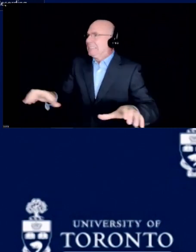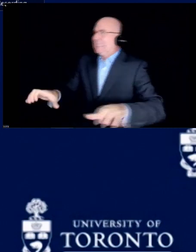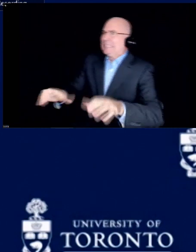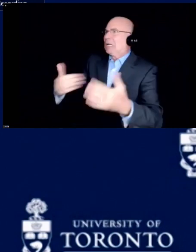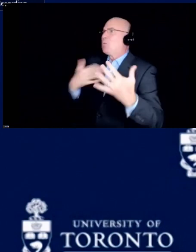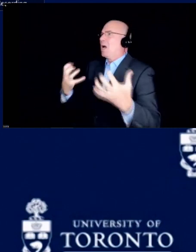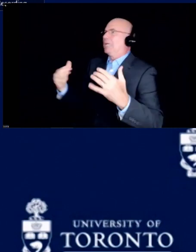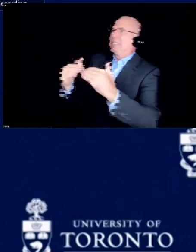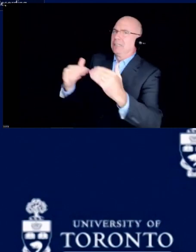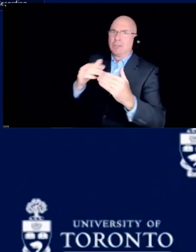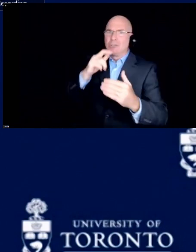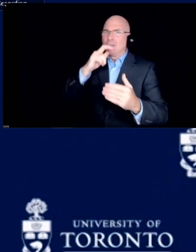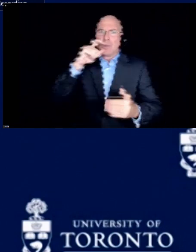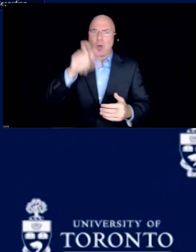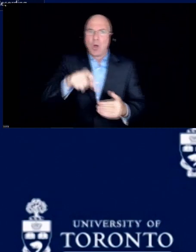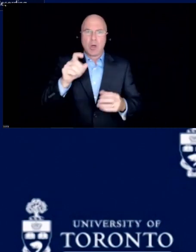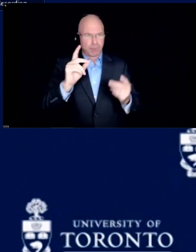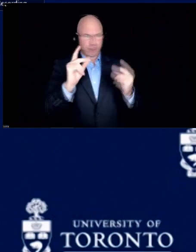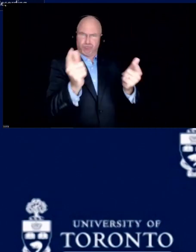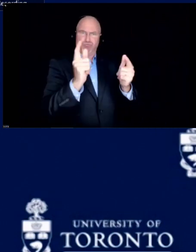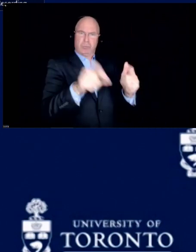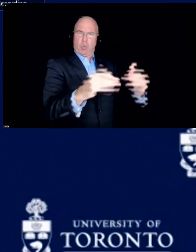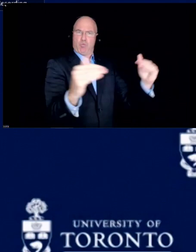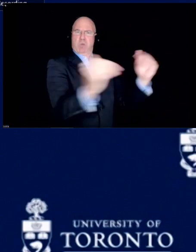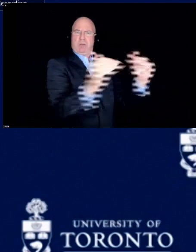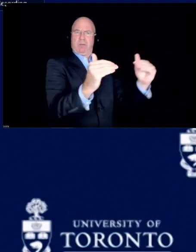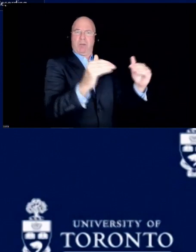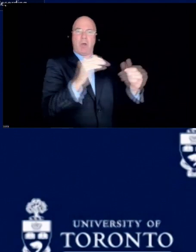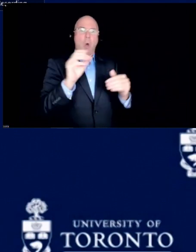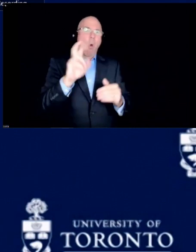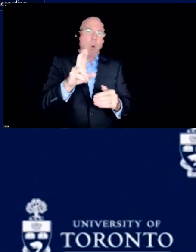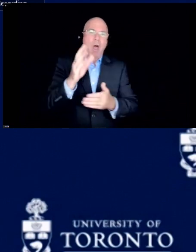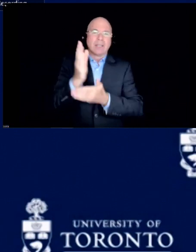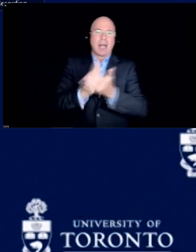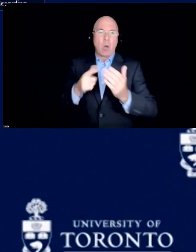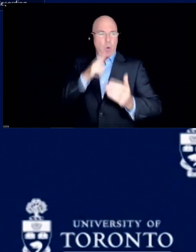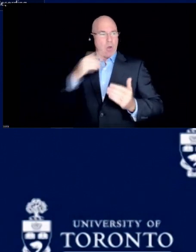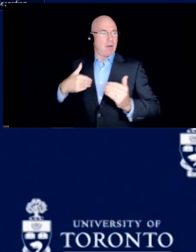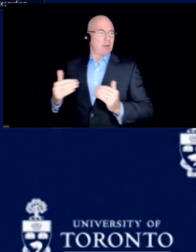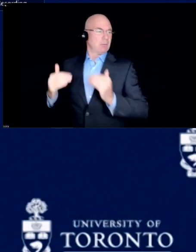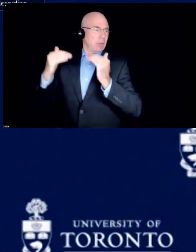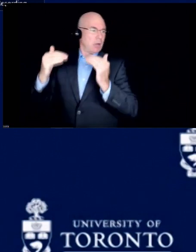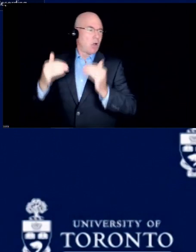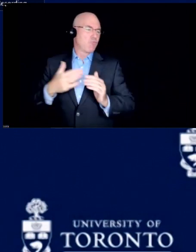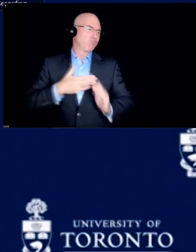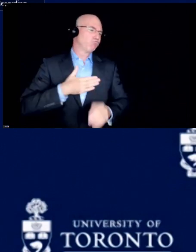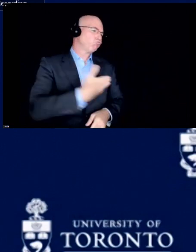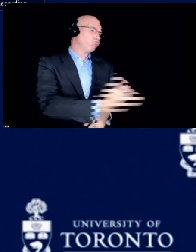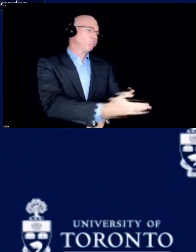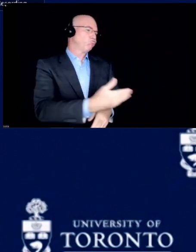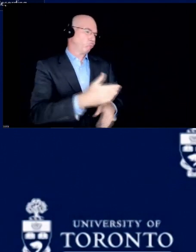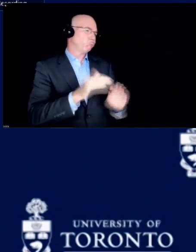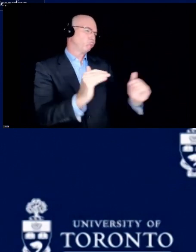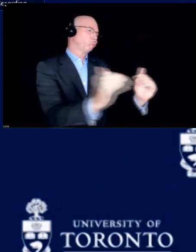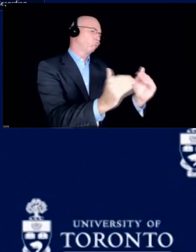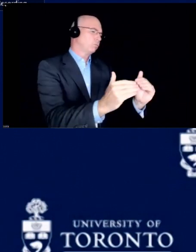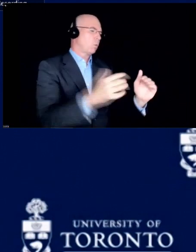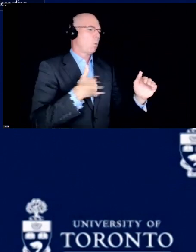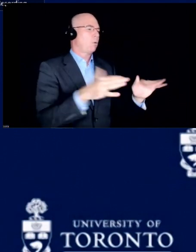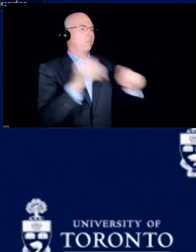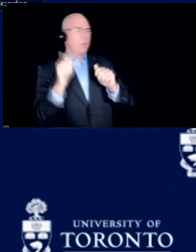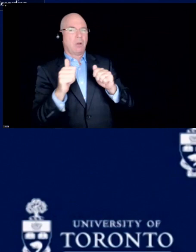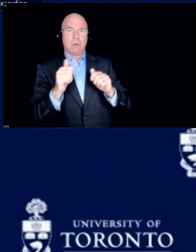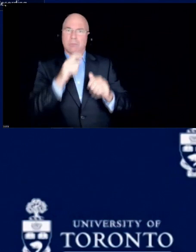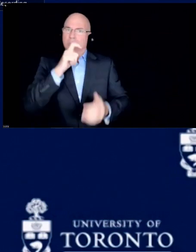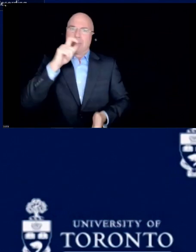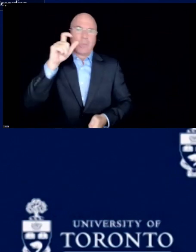feel that they get it as a privilege from the generosity of those who have the power to give it, and therefore the power to take it back.